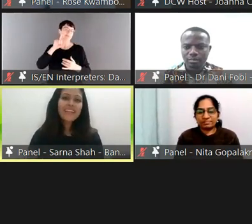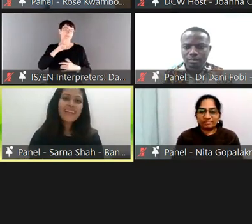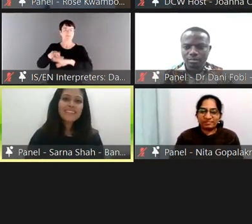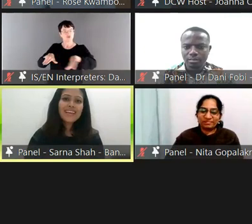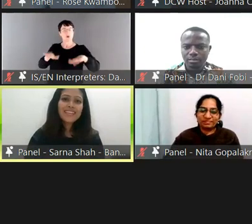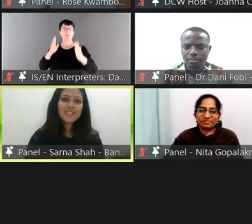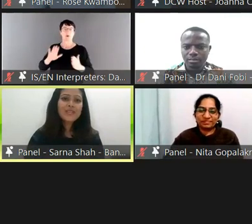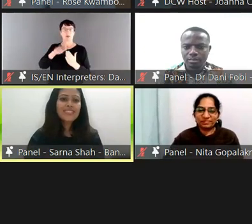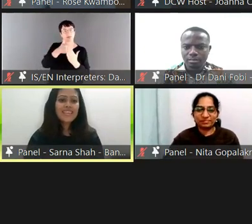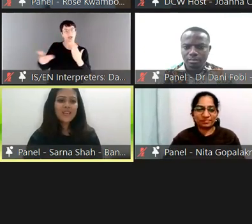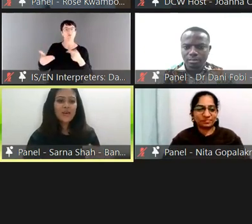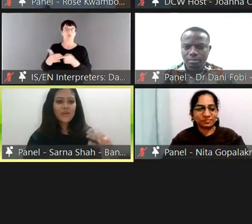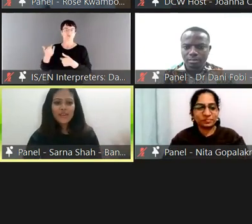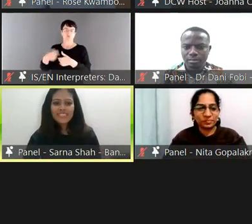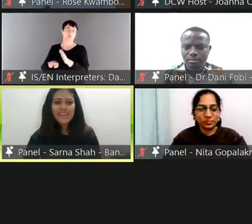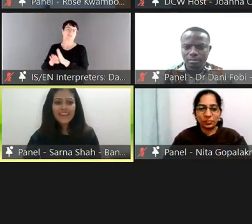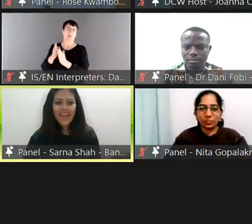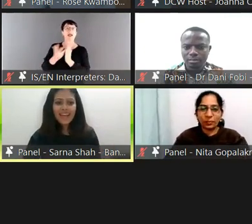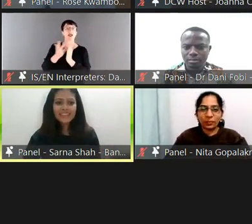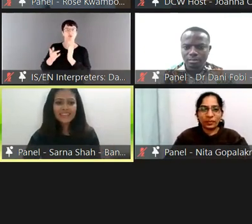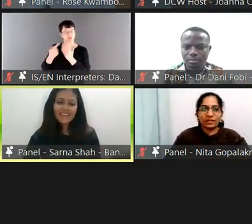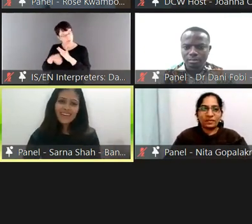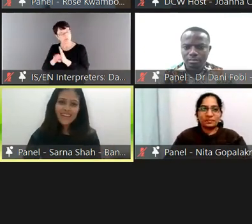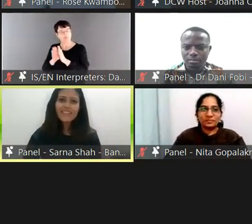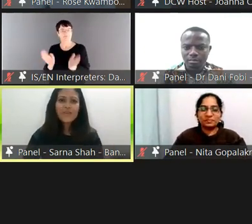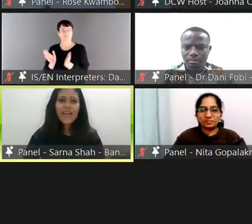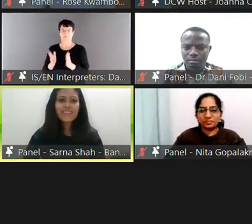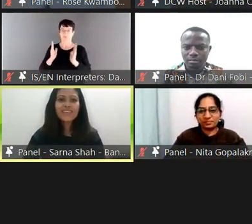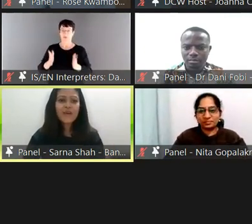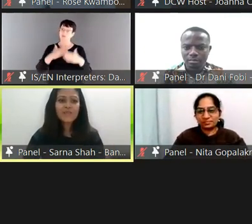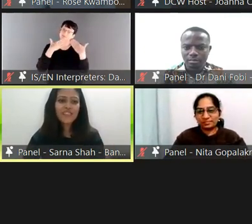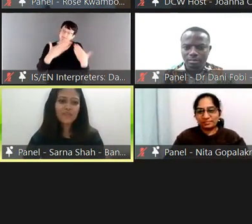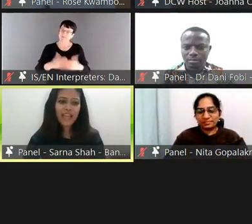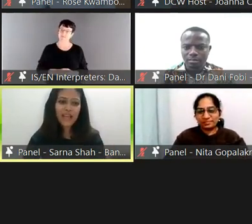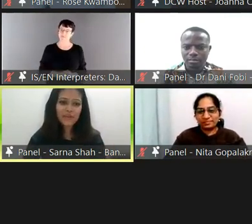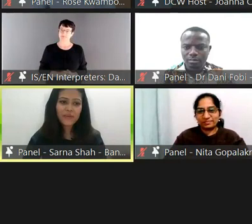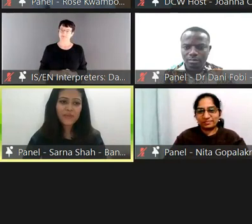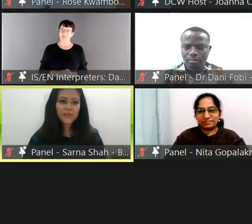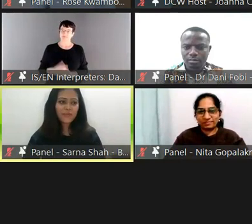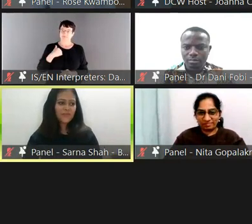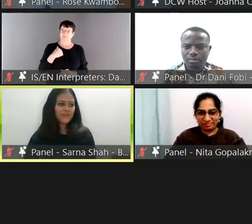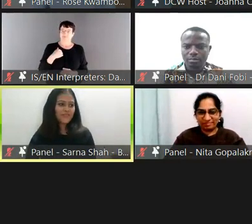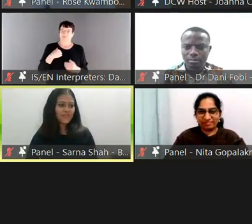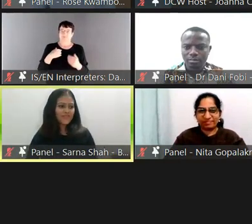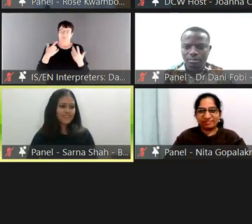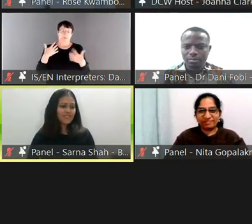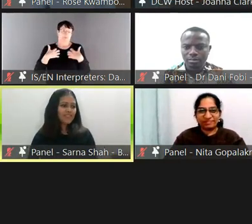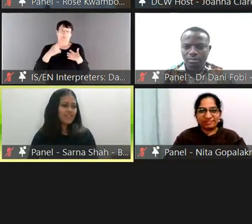I'm really excited to see your question and ready to answer some of them. Thank you.